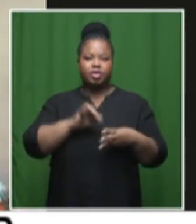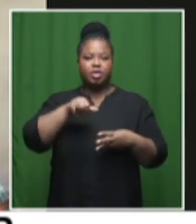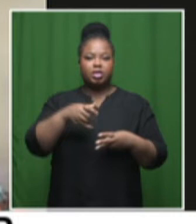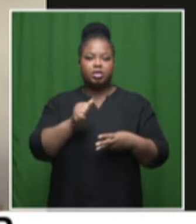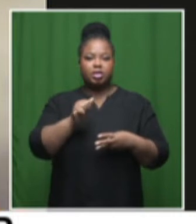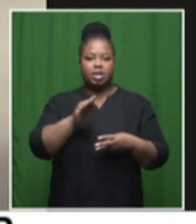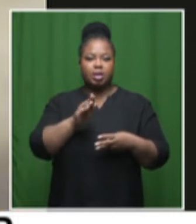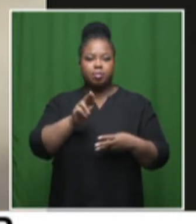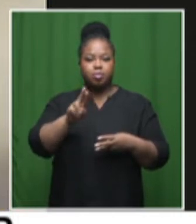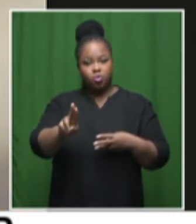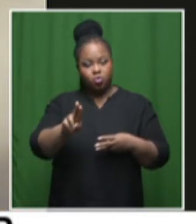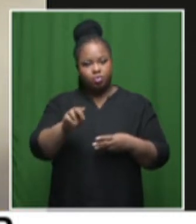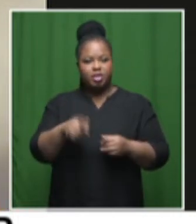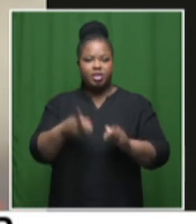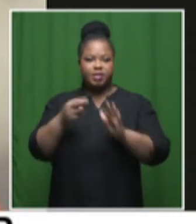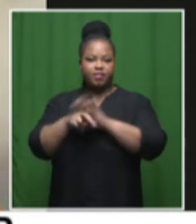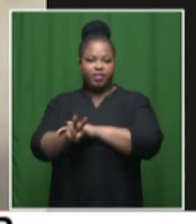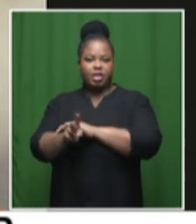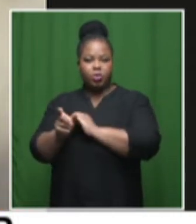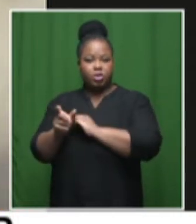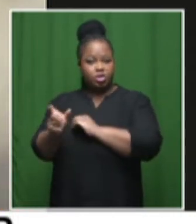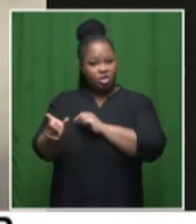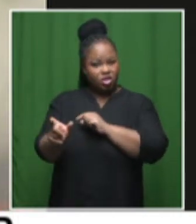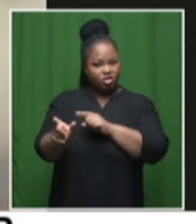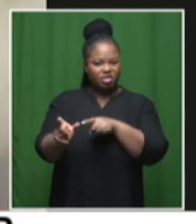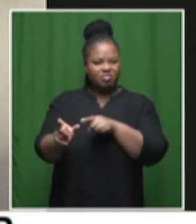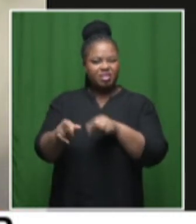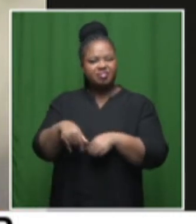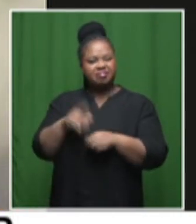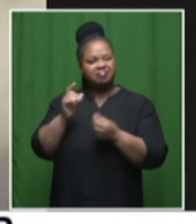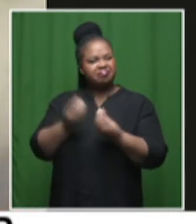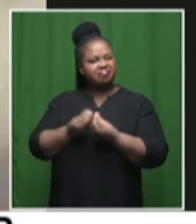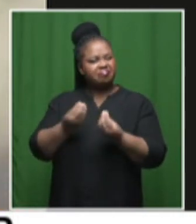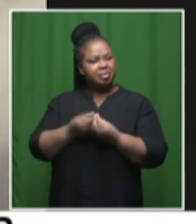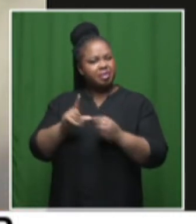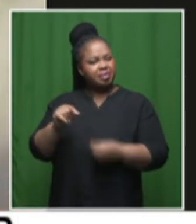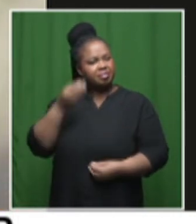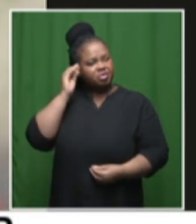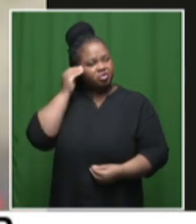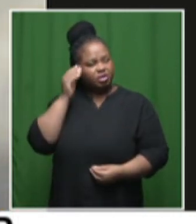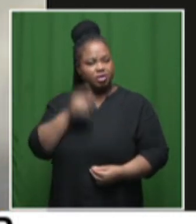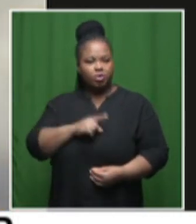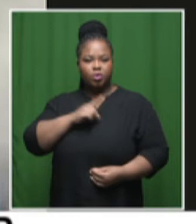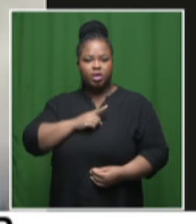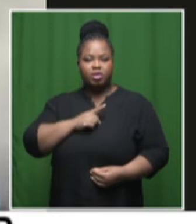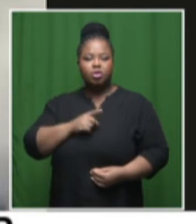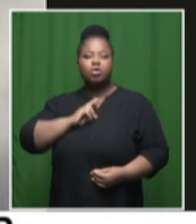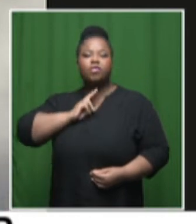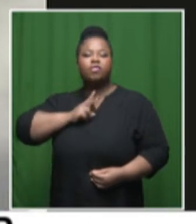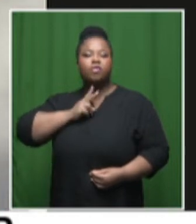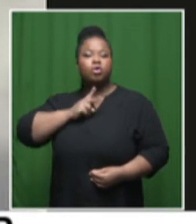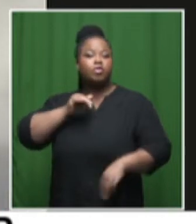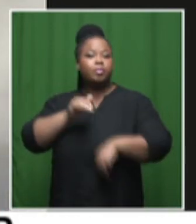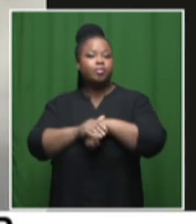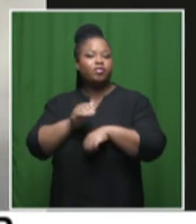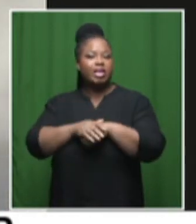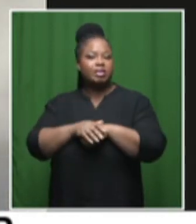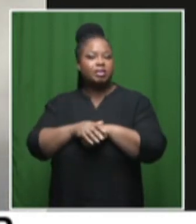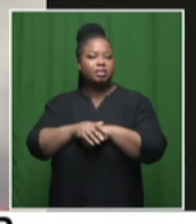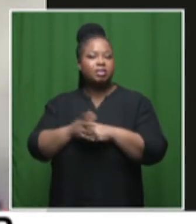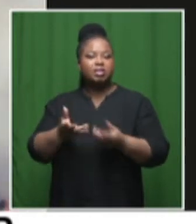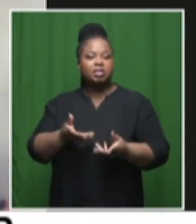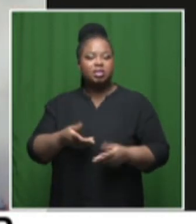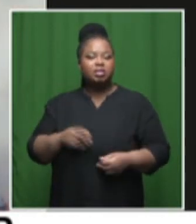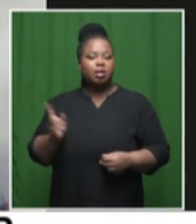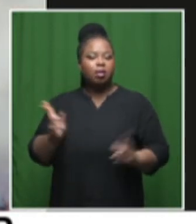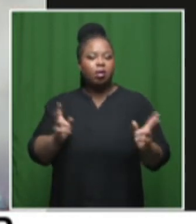Newman's work, which is a video installation. And she did something interesting where she included voice notes from friends. And she